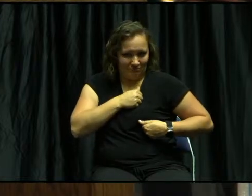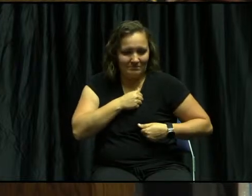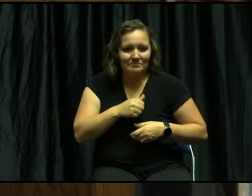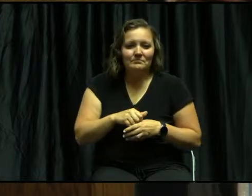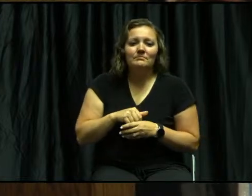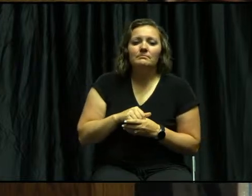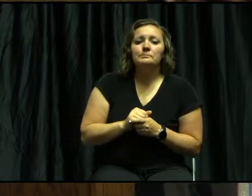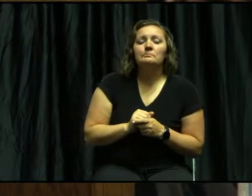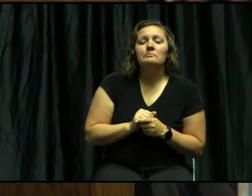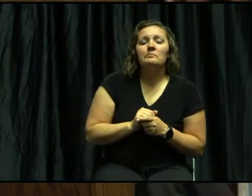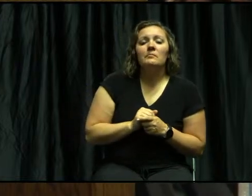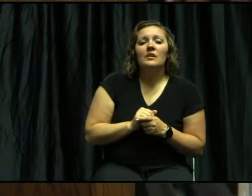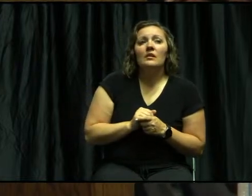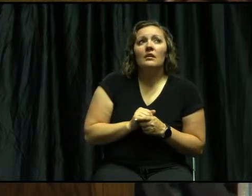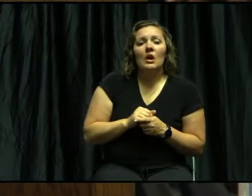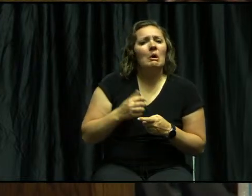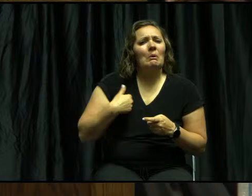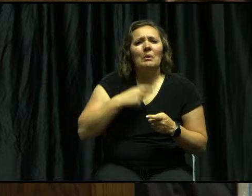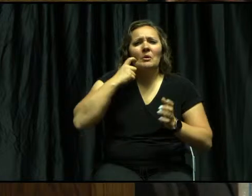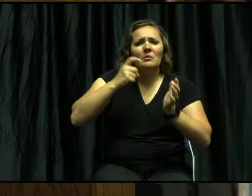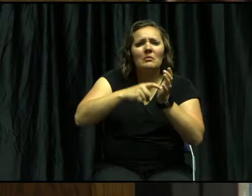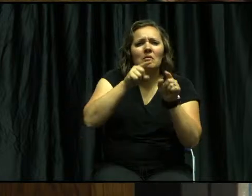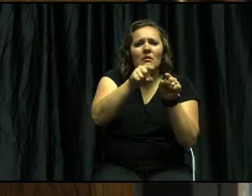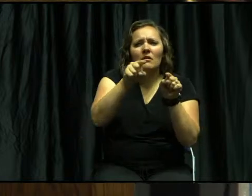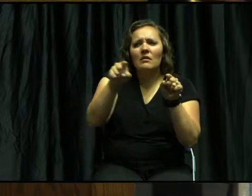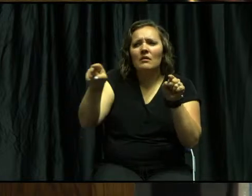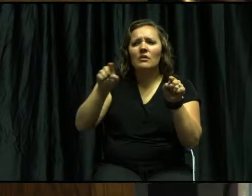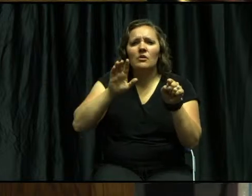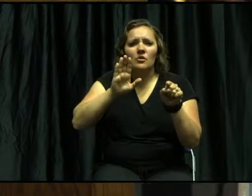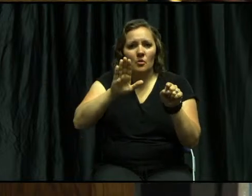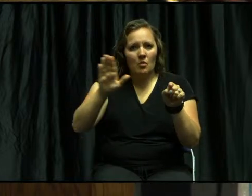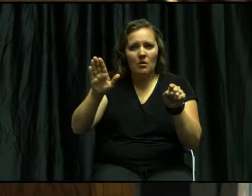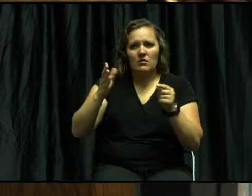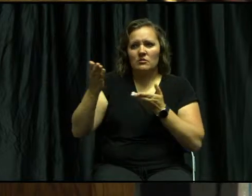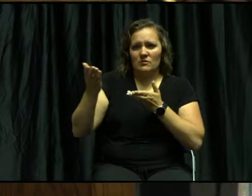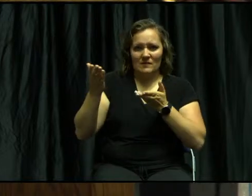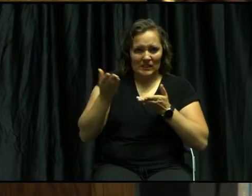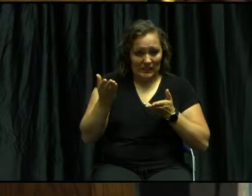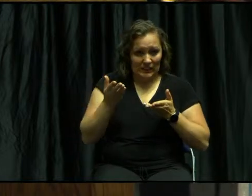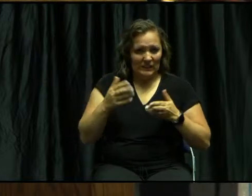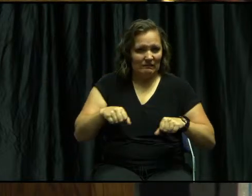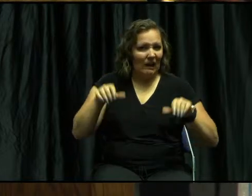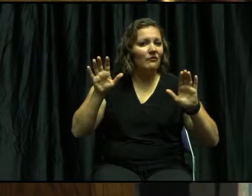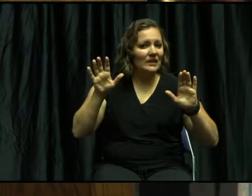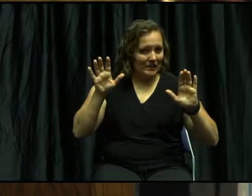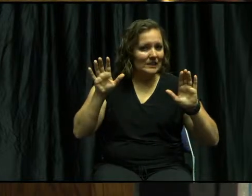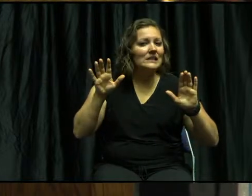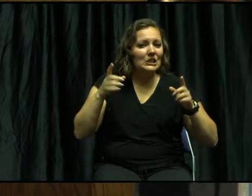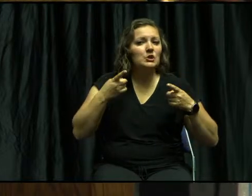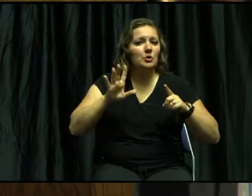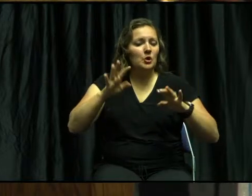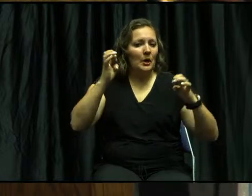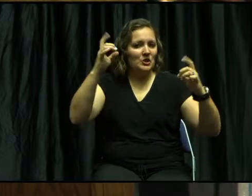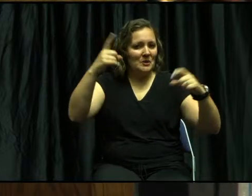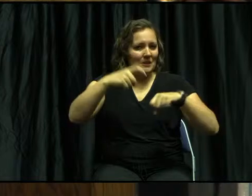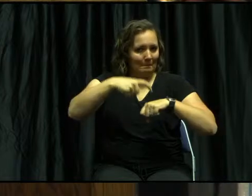military member. We recognize each of you and thank you for your service and sacrifice during your